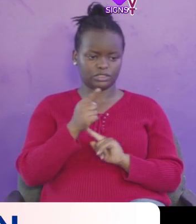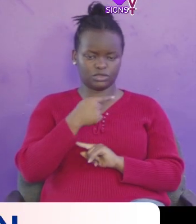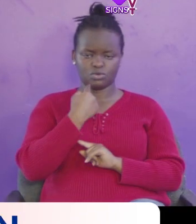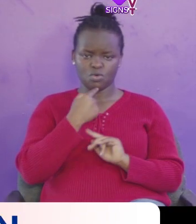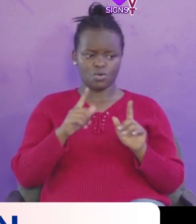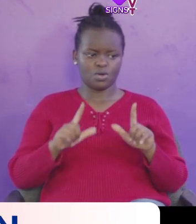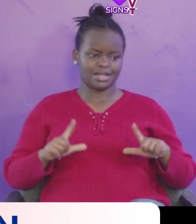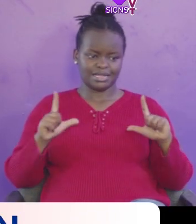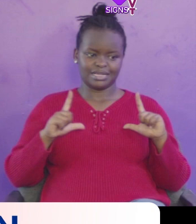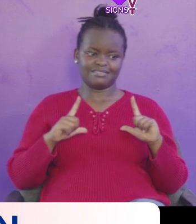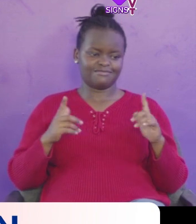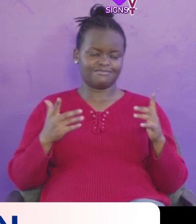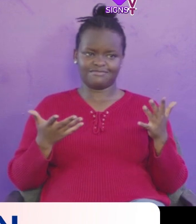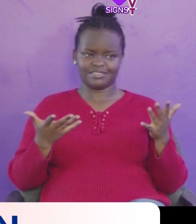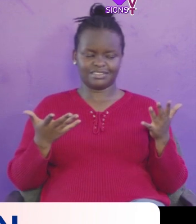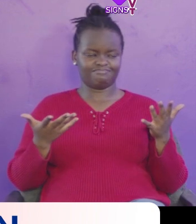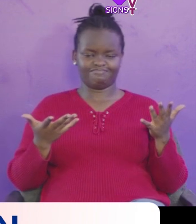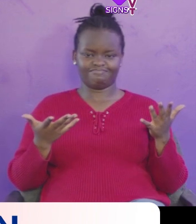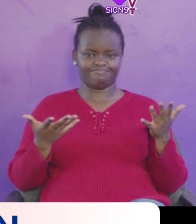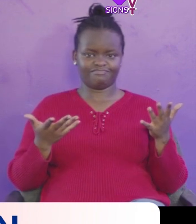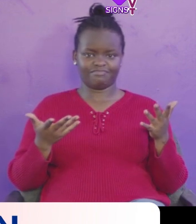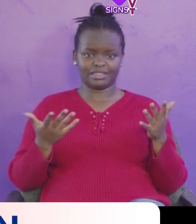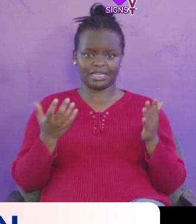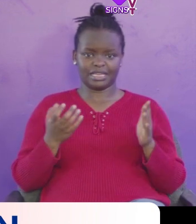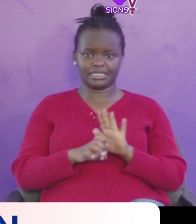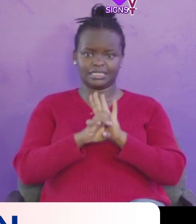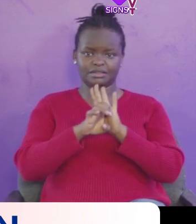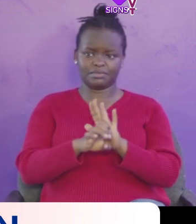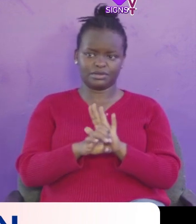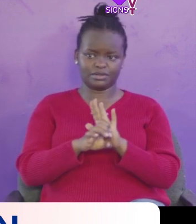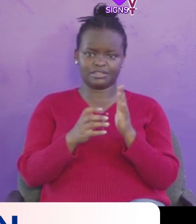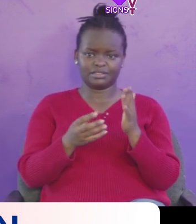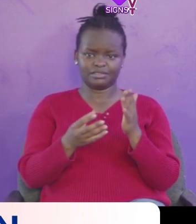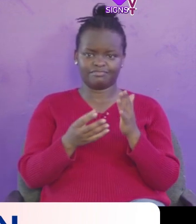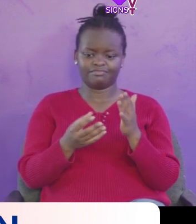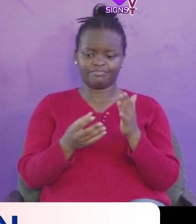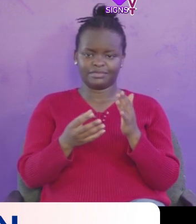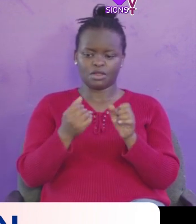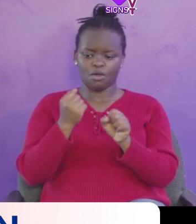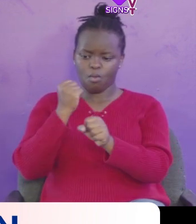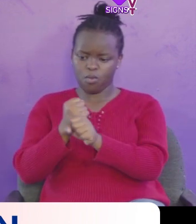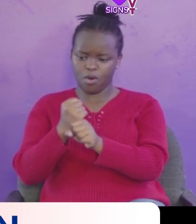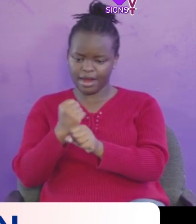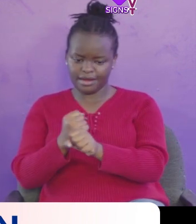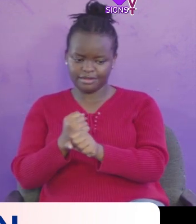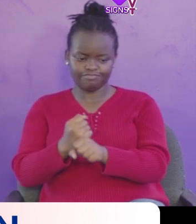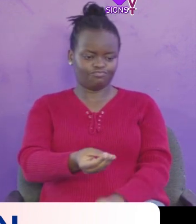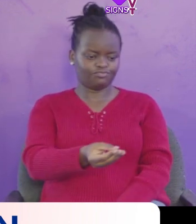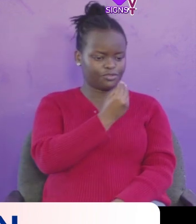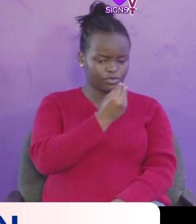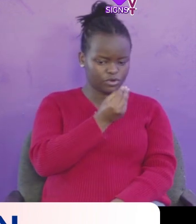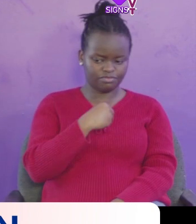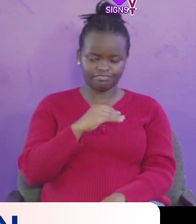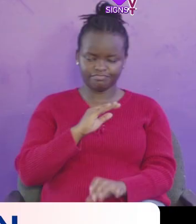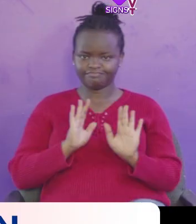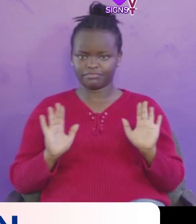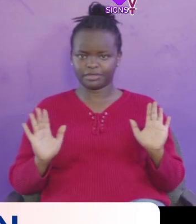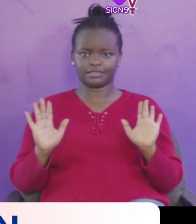anaishi bila maisha yenyewe. Let me say the life of hand to mouth. Who knows that I'm not living a life of hand to